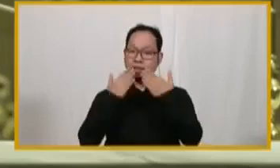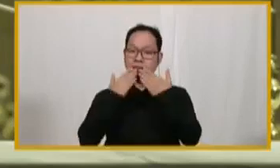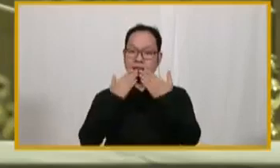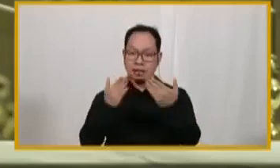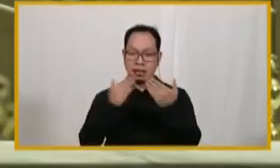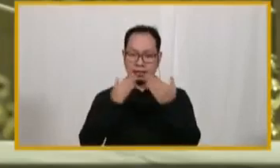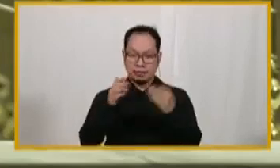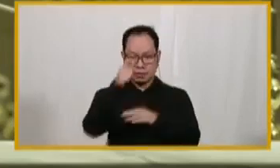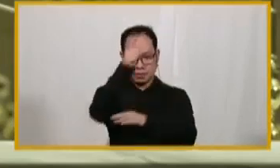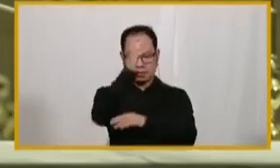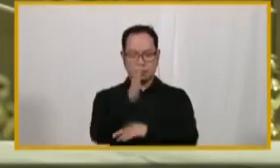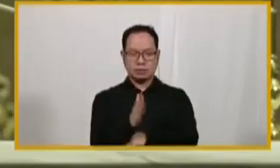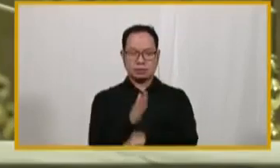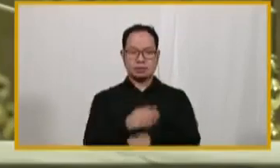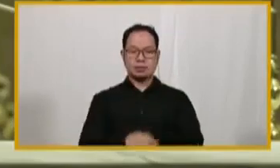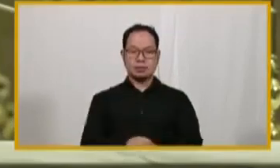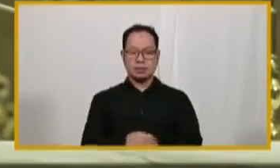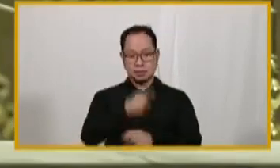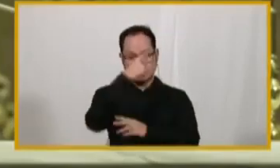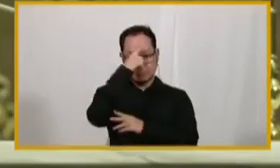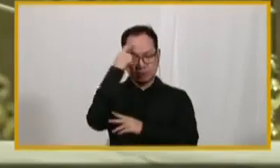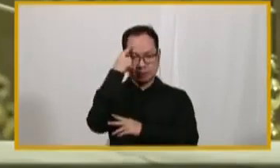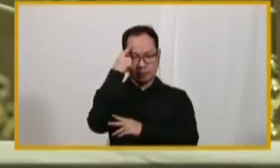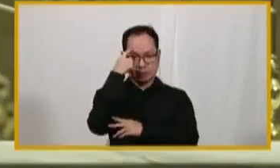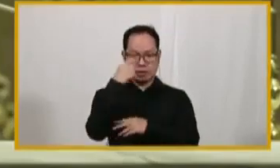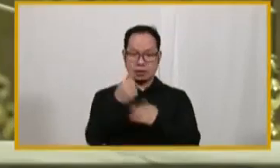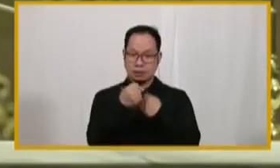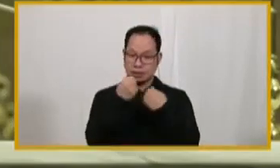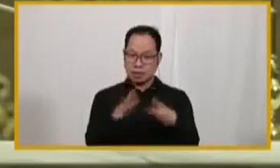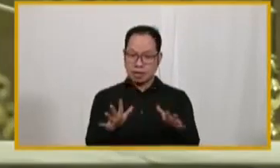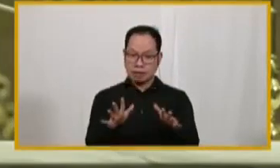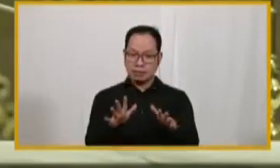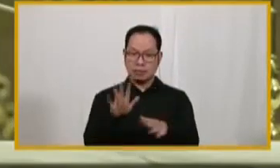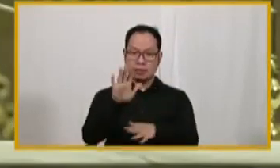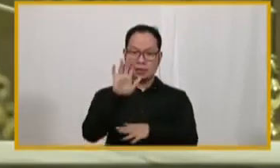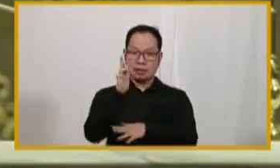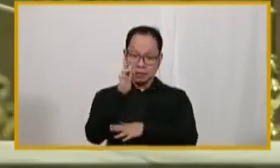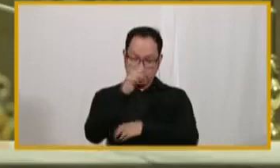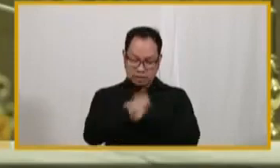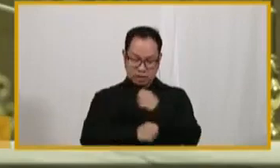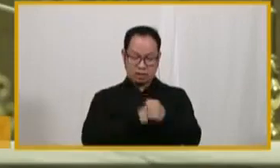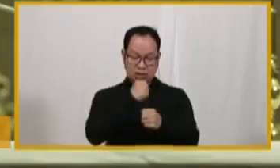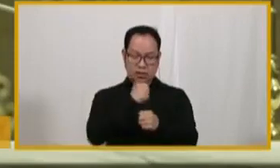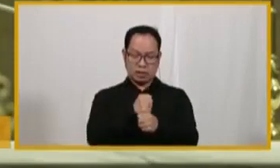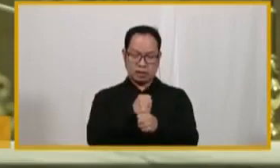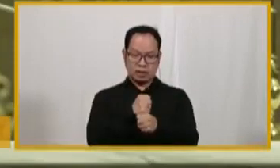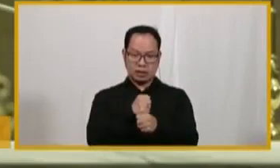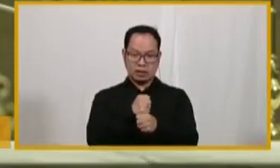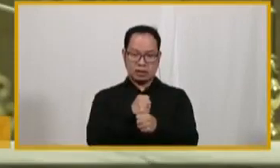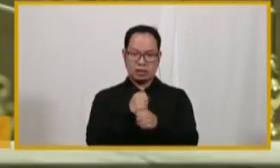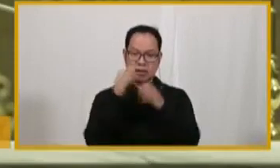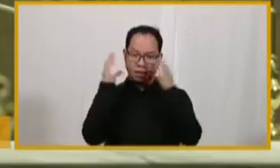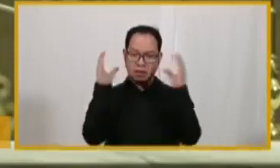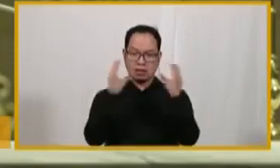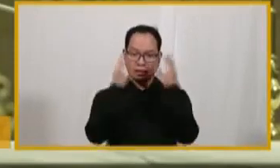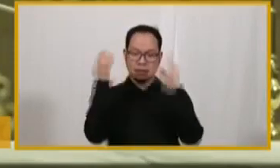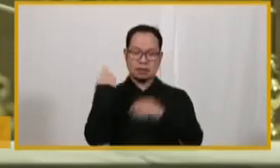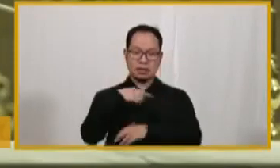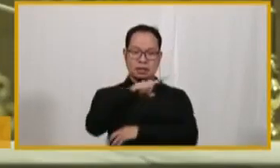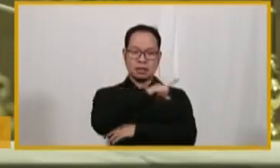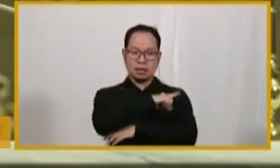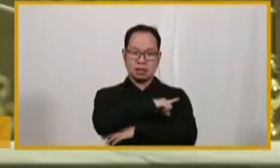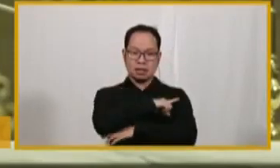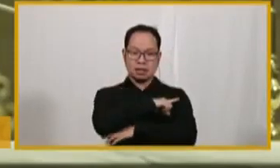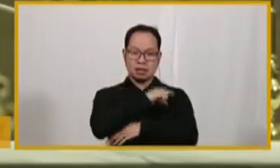Salamat sa Diyos dahil pagkatapos ng 3 taon na nagdiwang tayo ng mahal